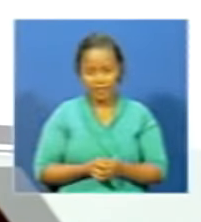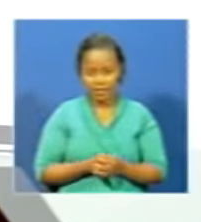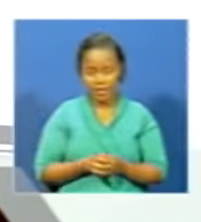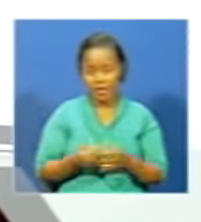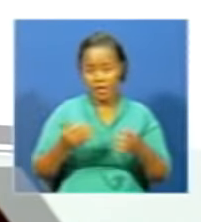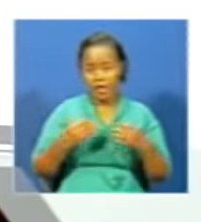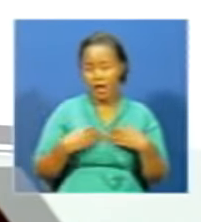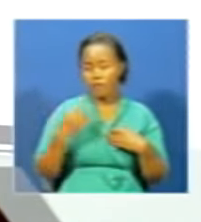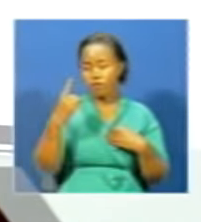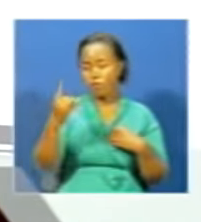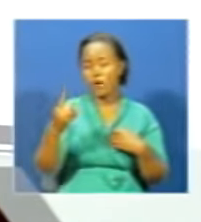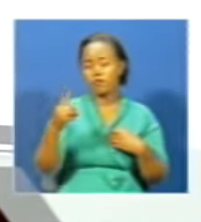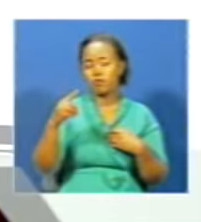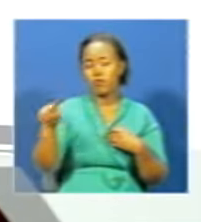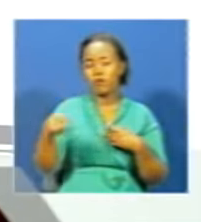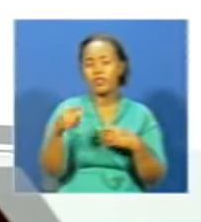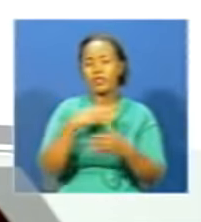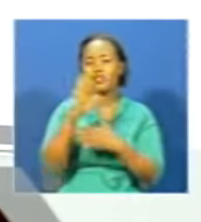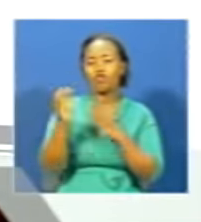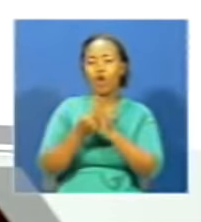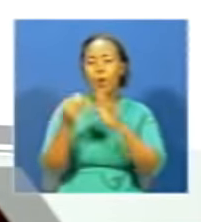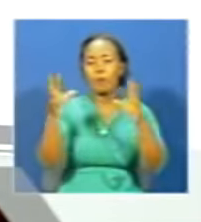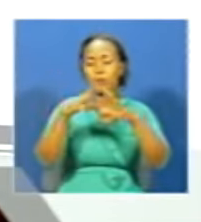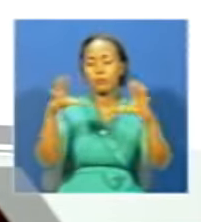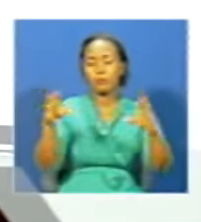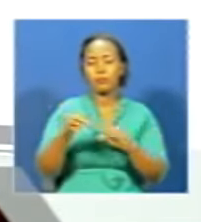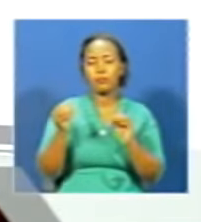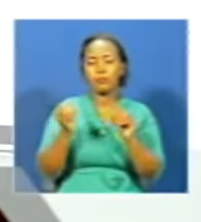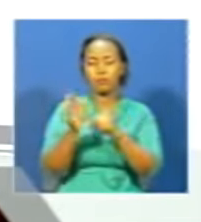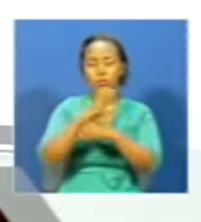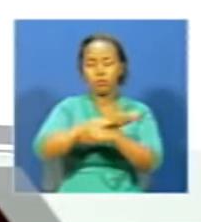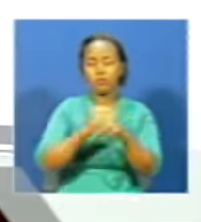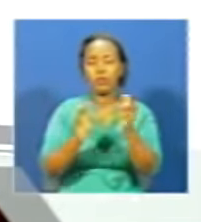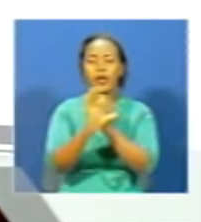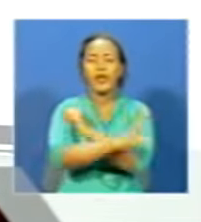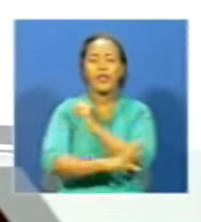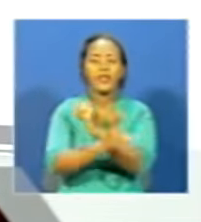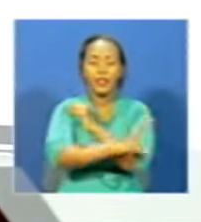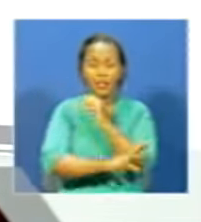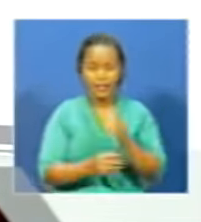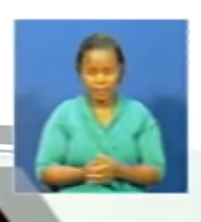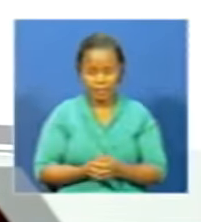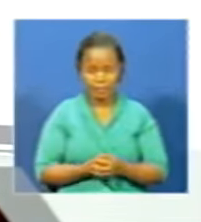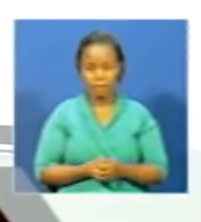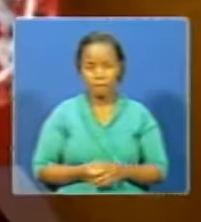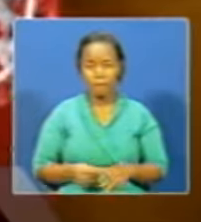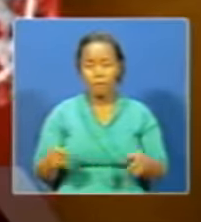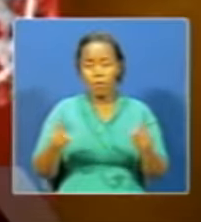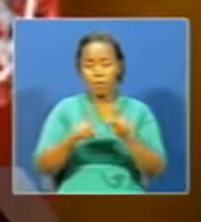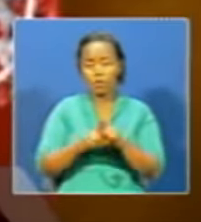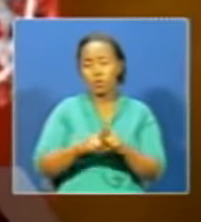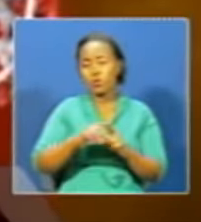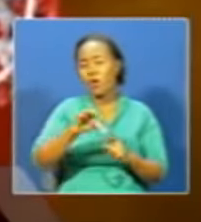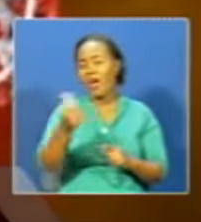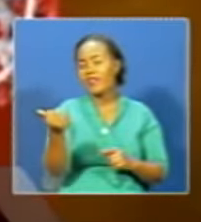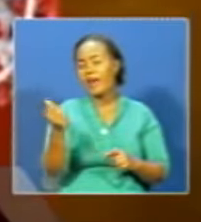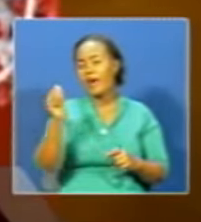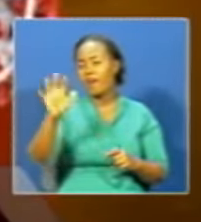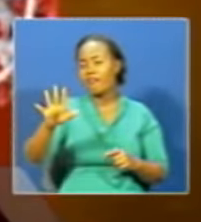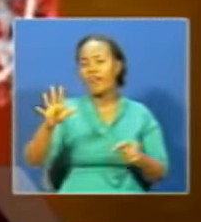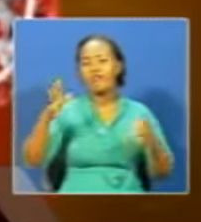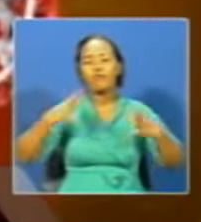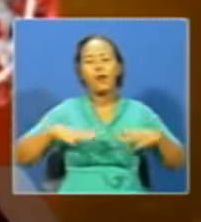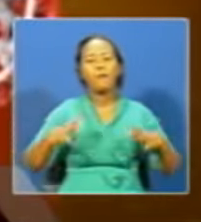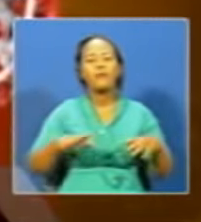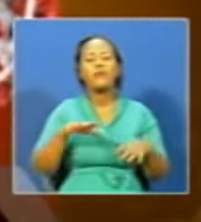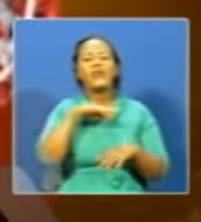293 total caseload so far in the country. And in that same time, five people succumbed to the disease, one of